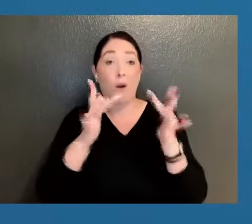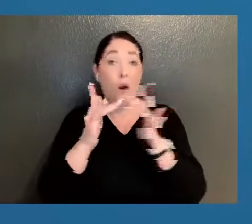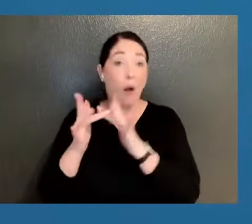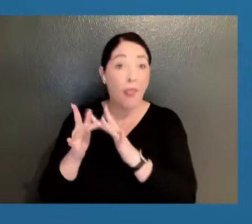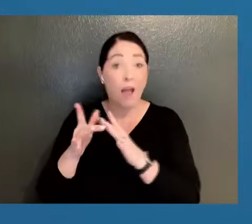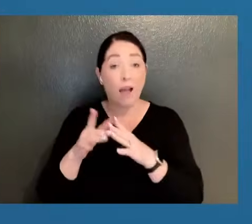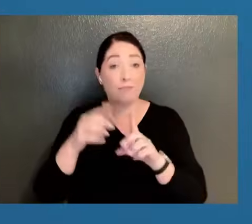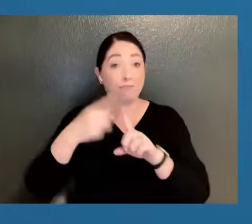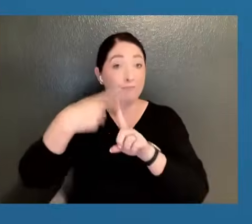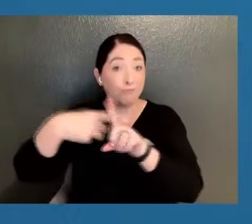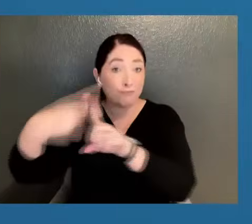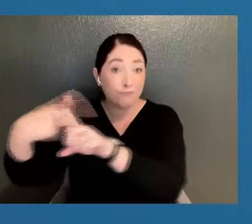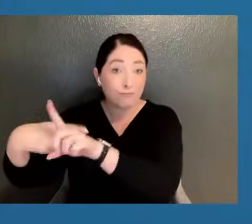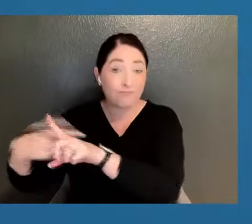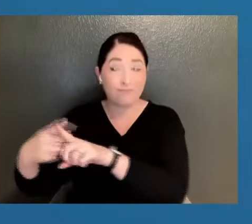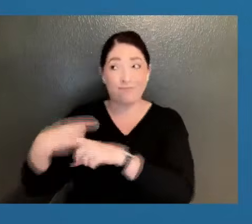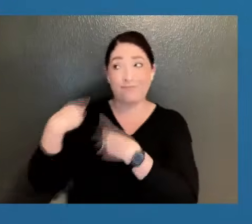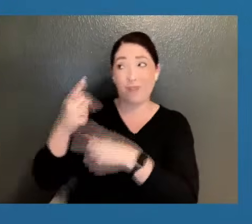years, leading the nation.